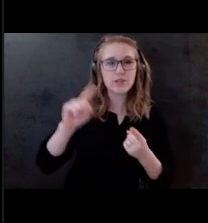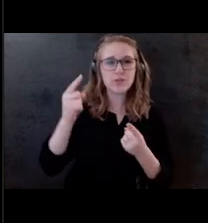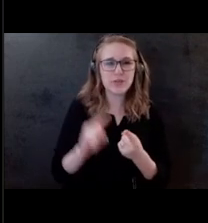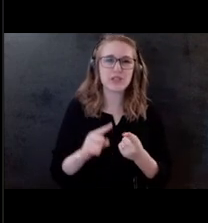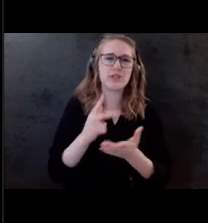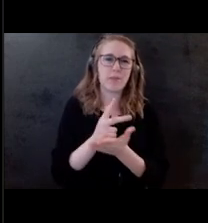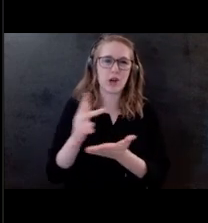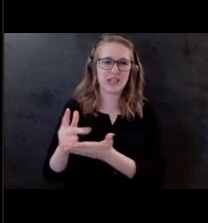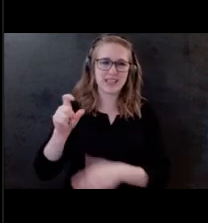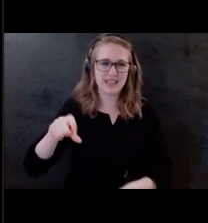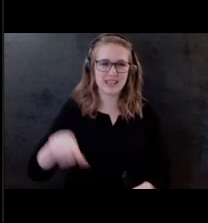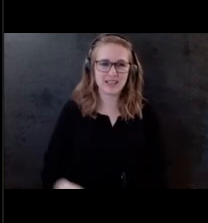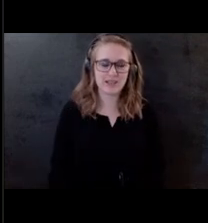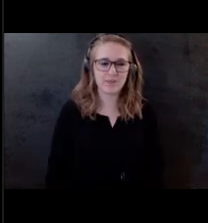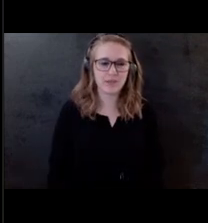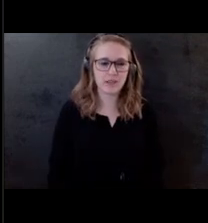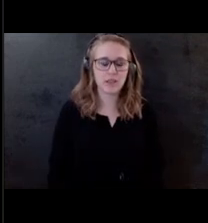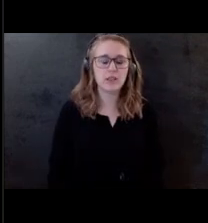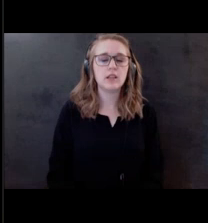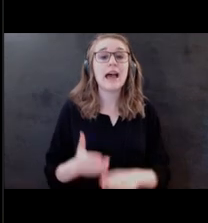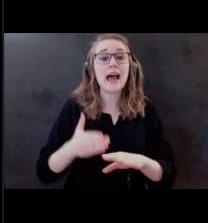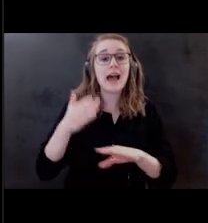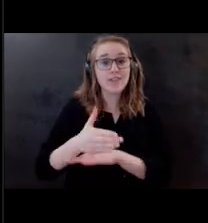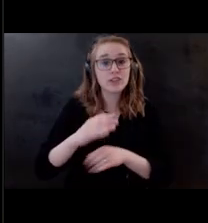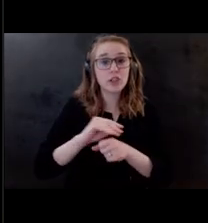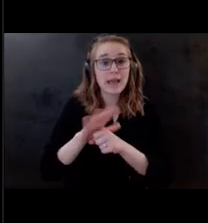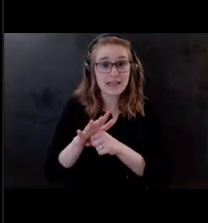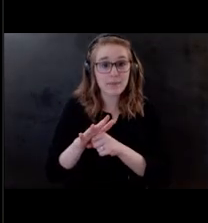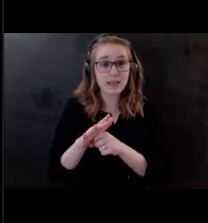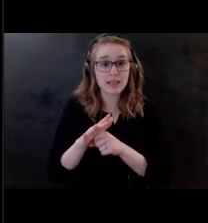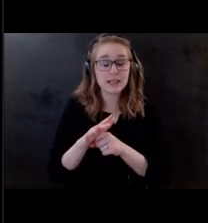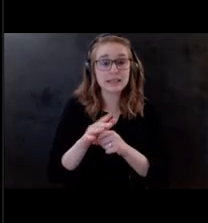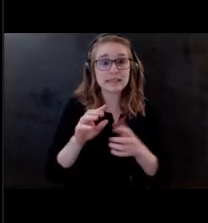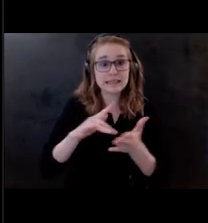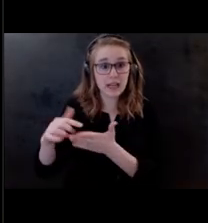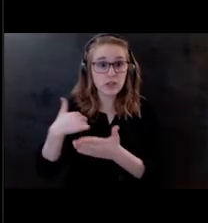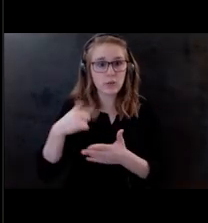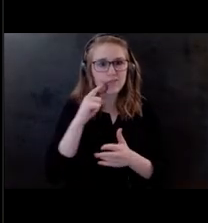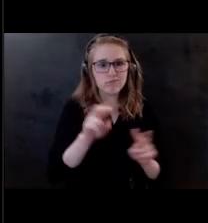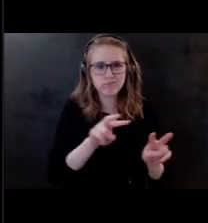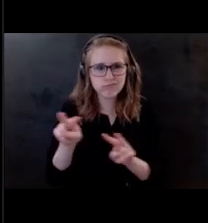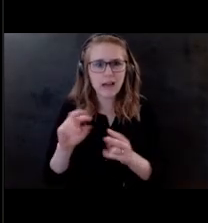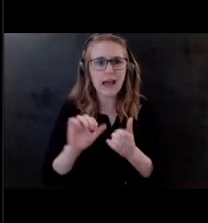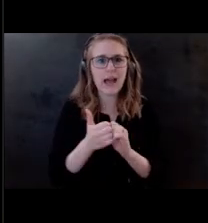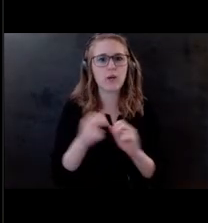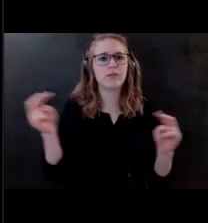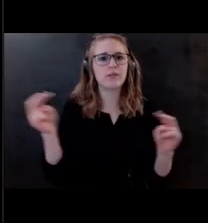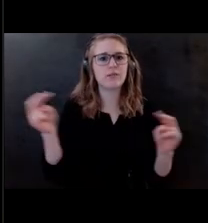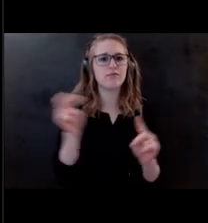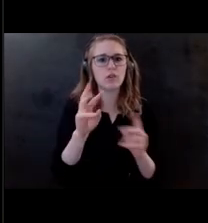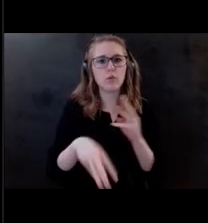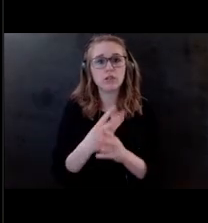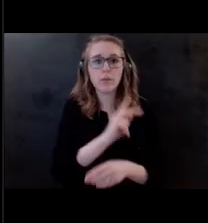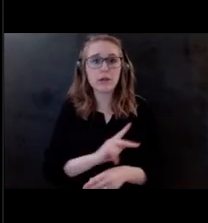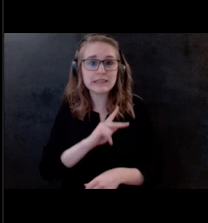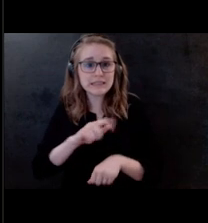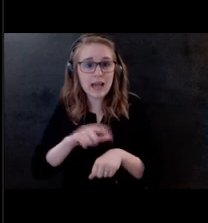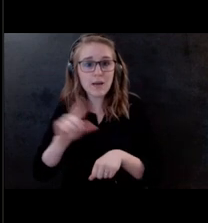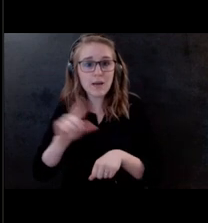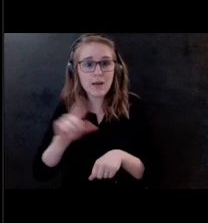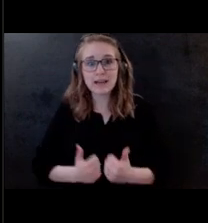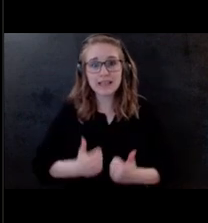needs. Post-pandemic studies are now accounting for how we now view the world, personal time, where we live. A